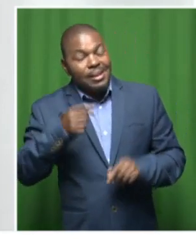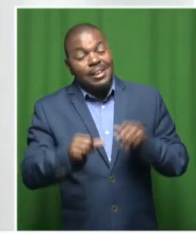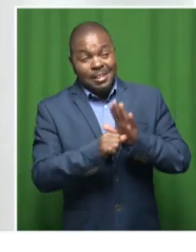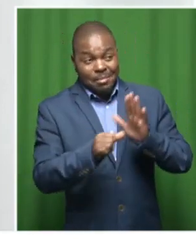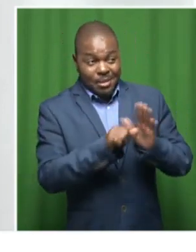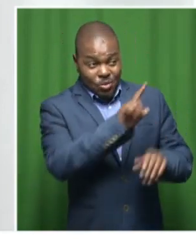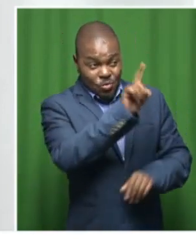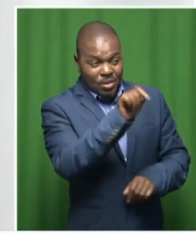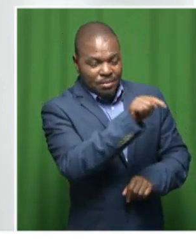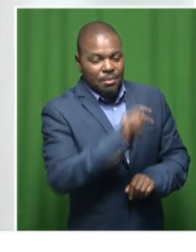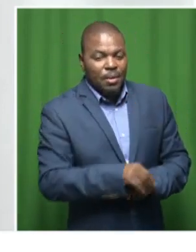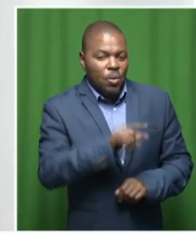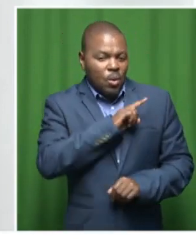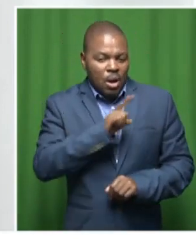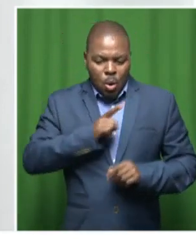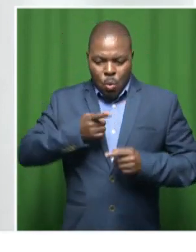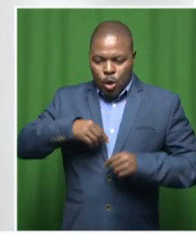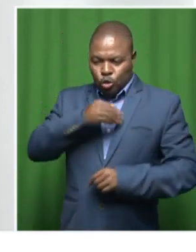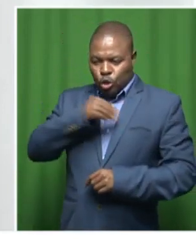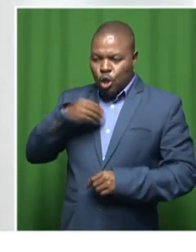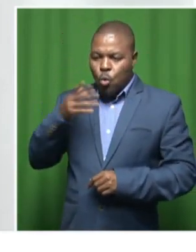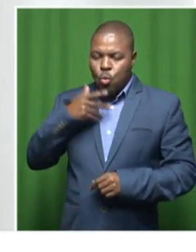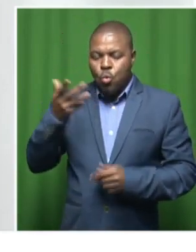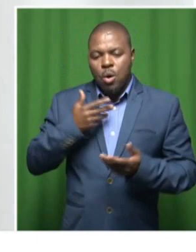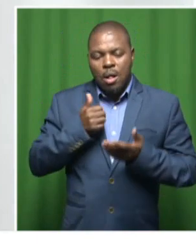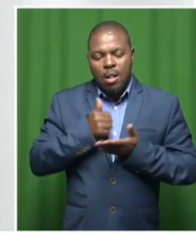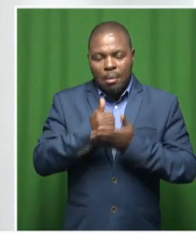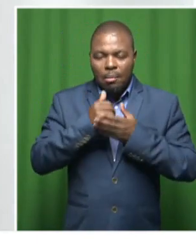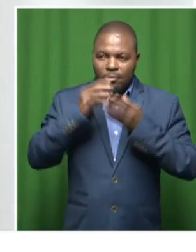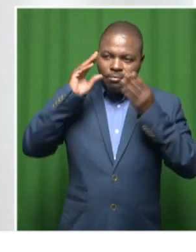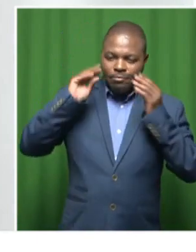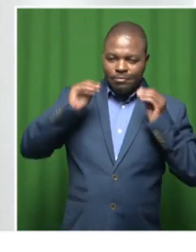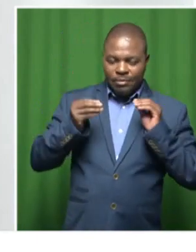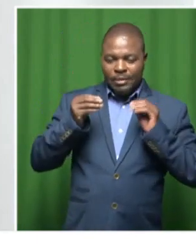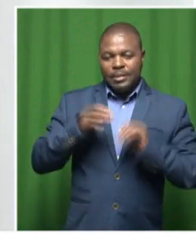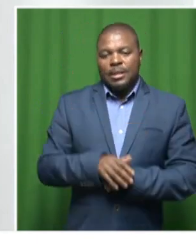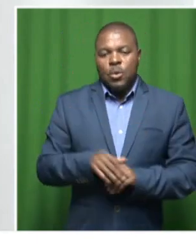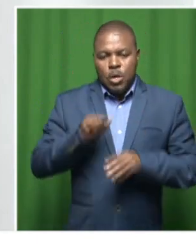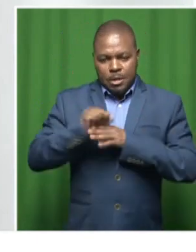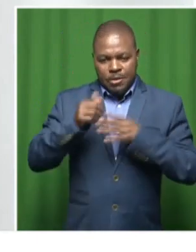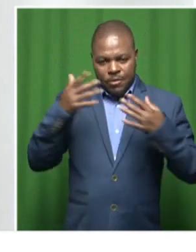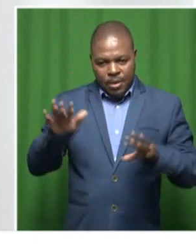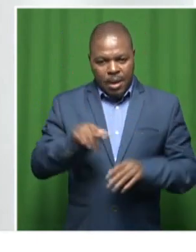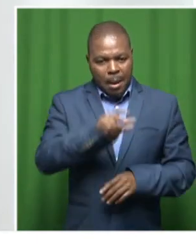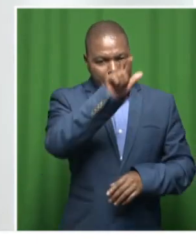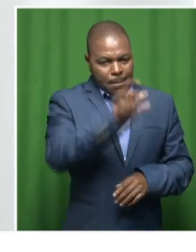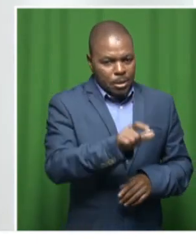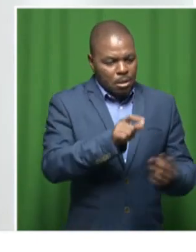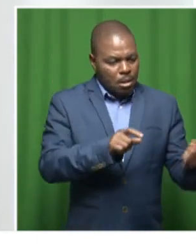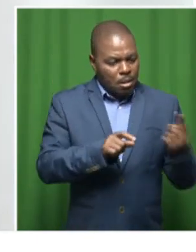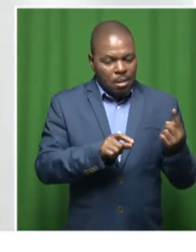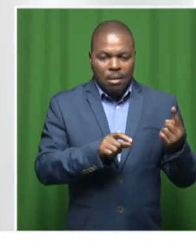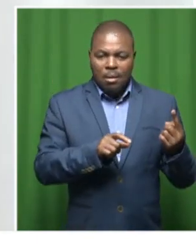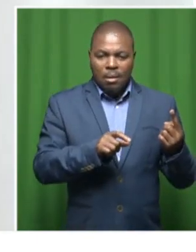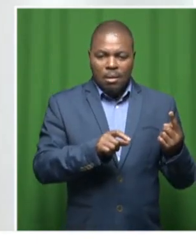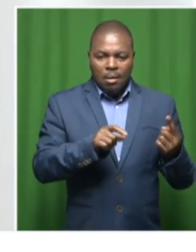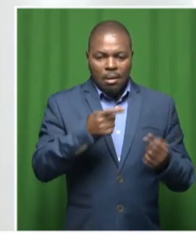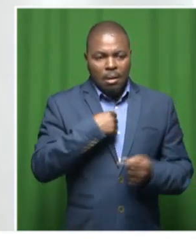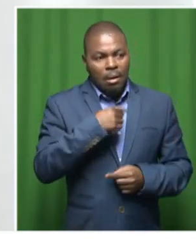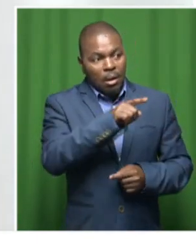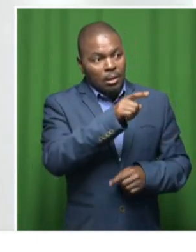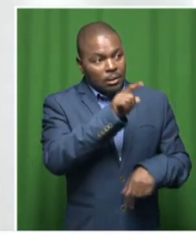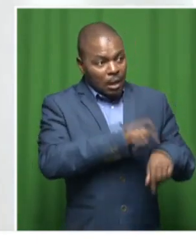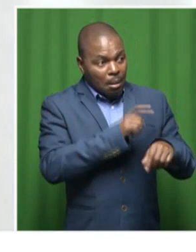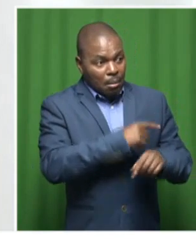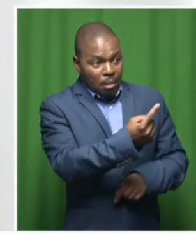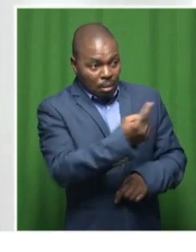because as plastic surgeons, we are trained to look for these red flags, right? When a patient walks into your room, you're actually assessing them from the time that they